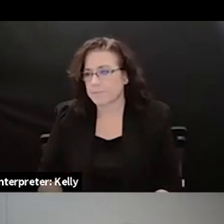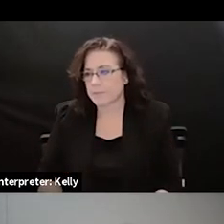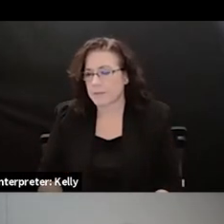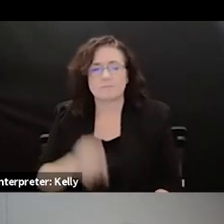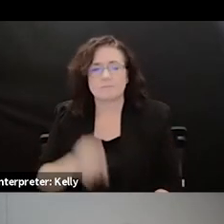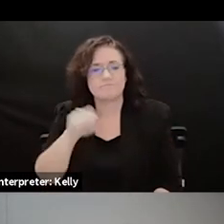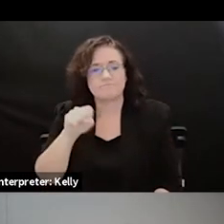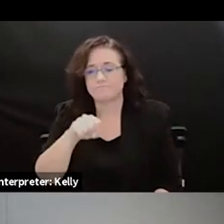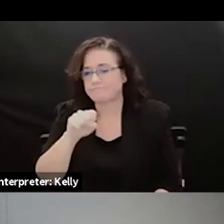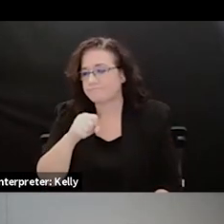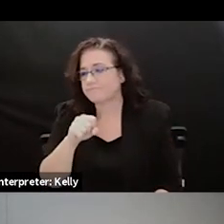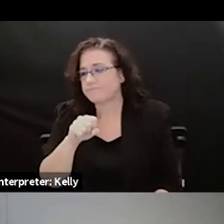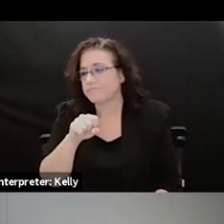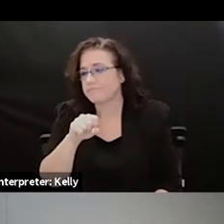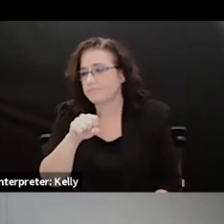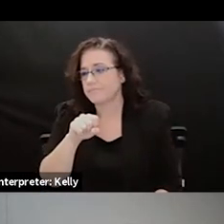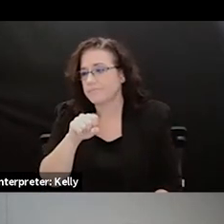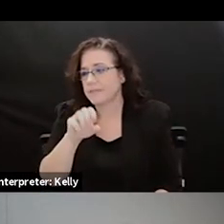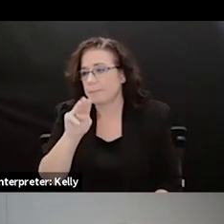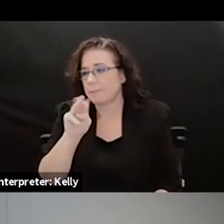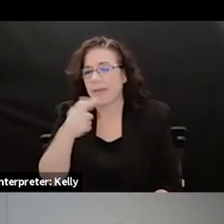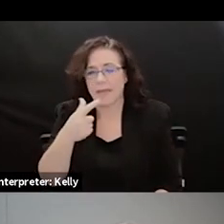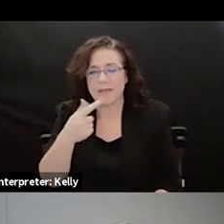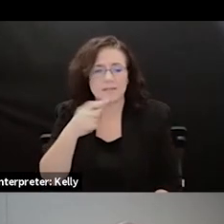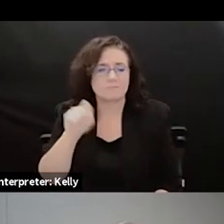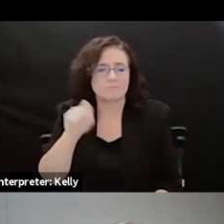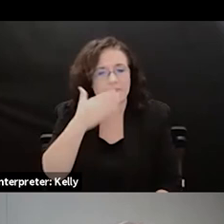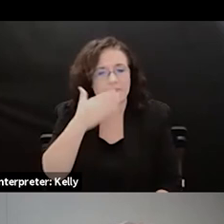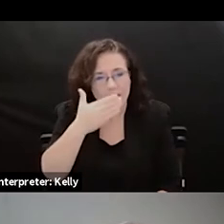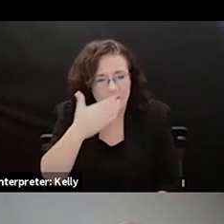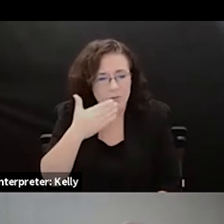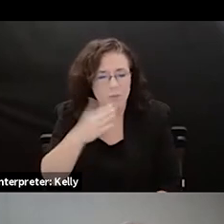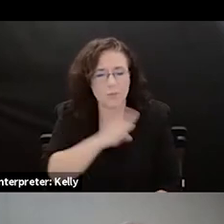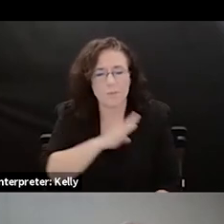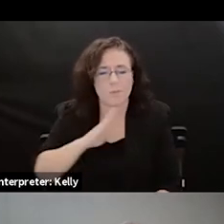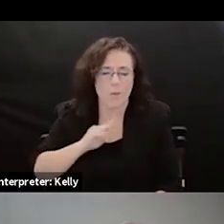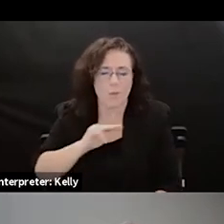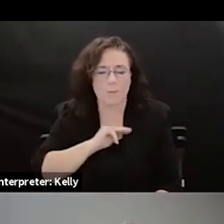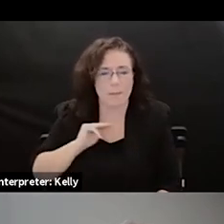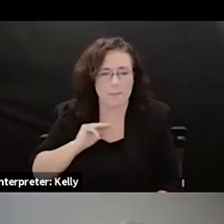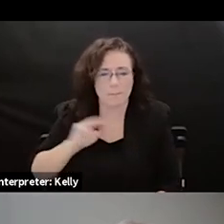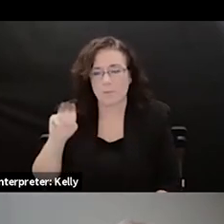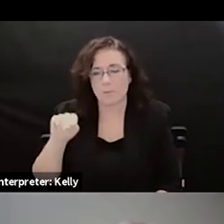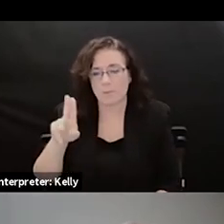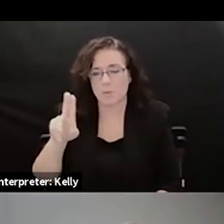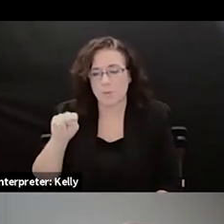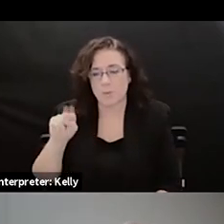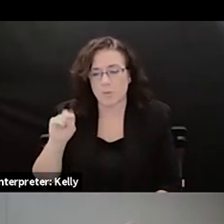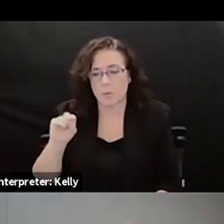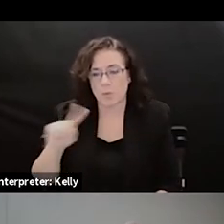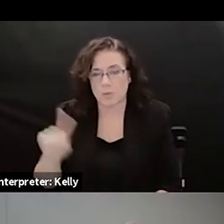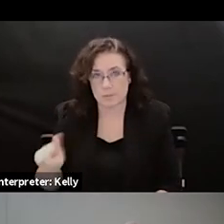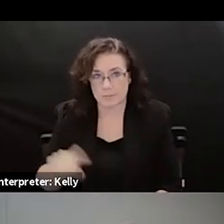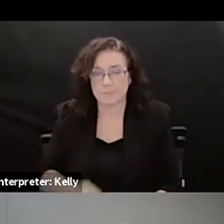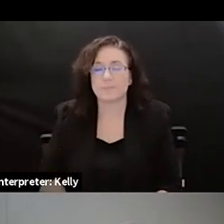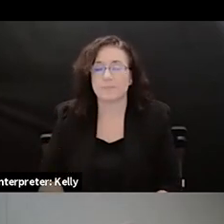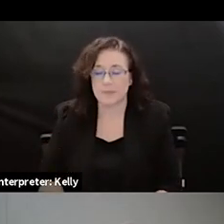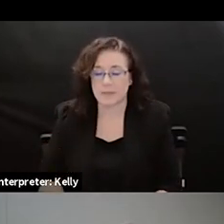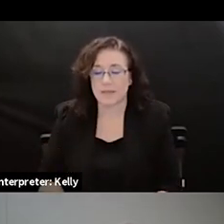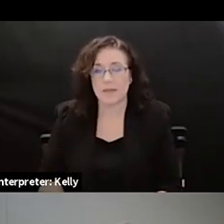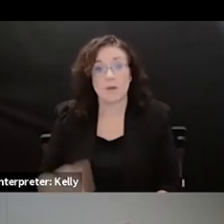for that board member muniz um we we highly recommend